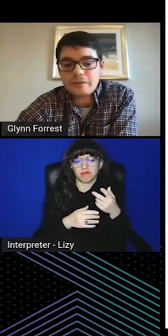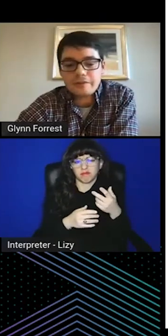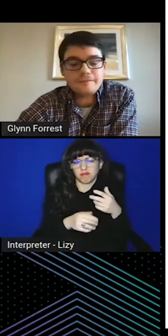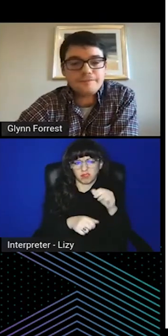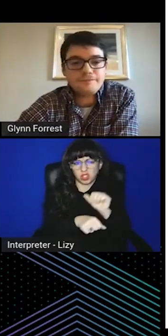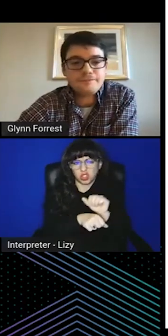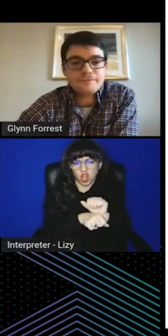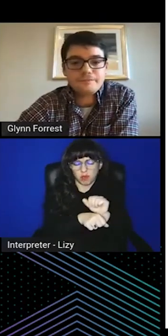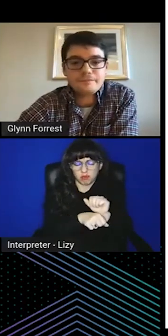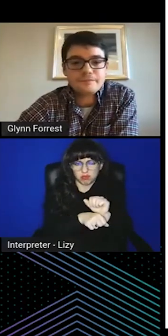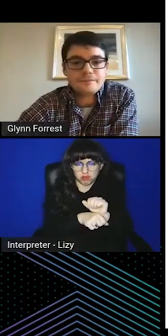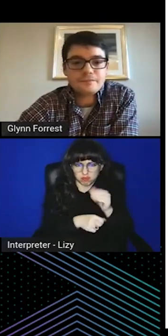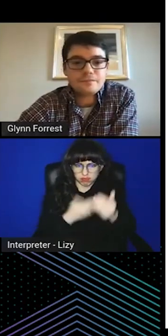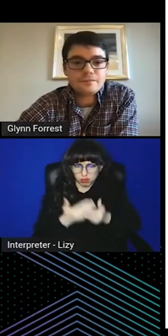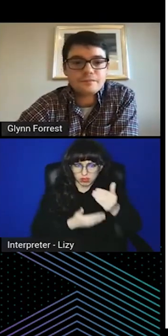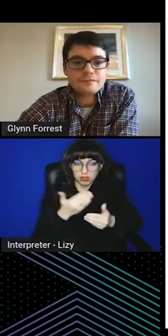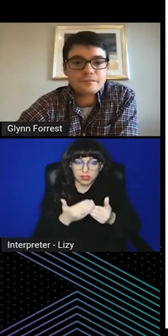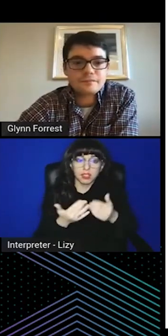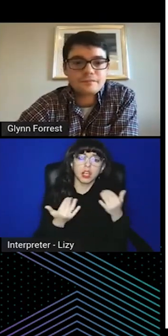job.